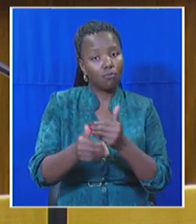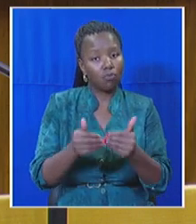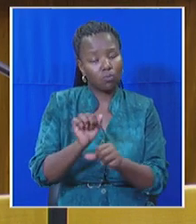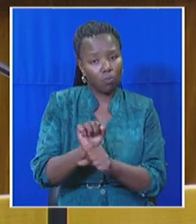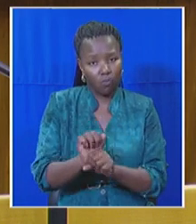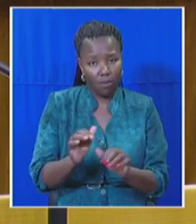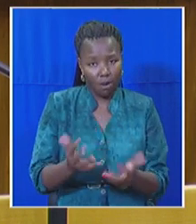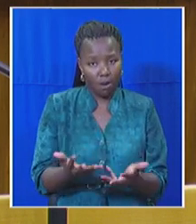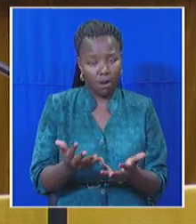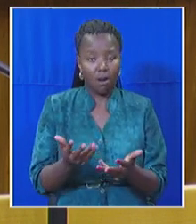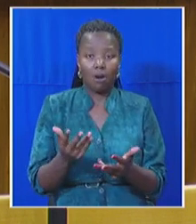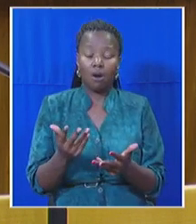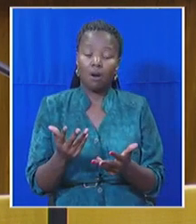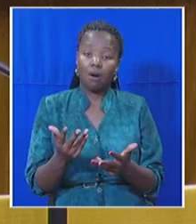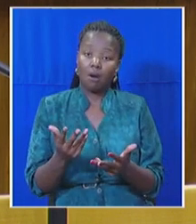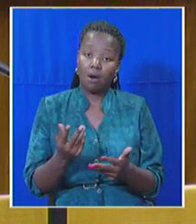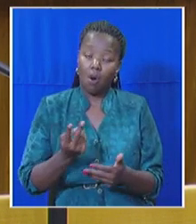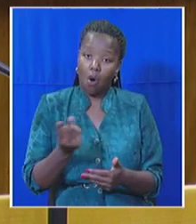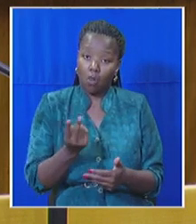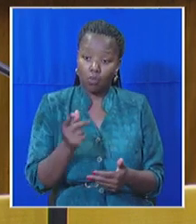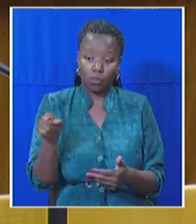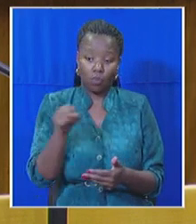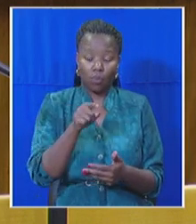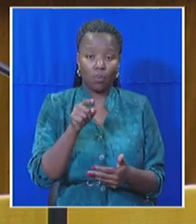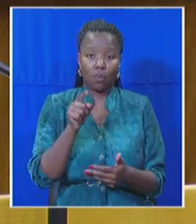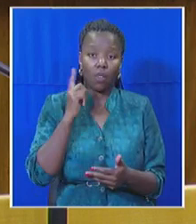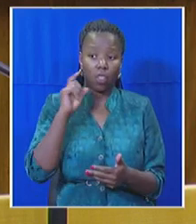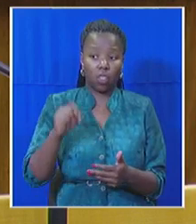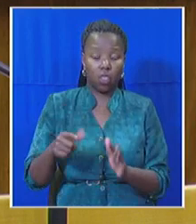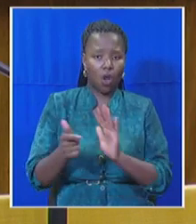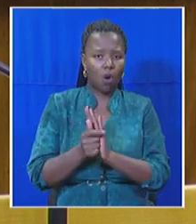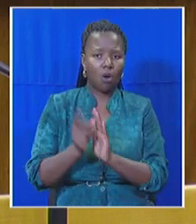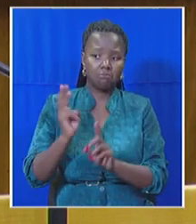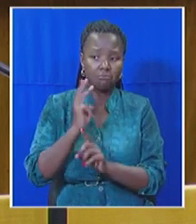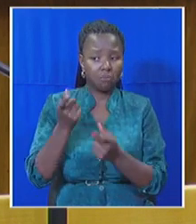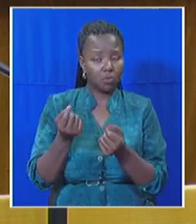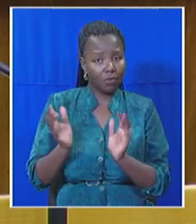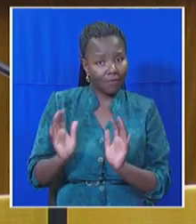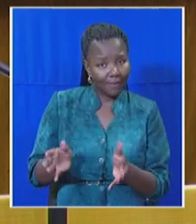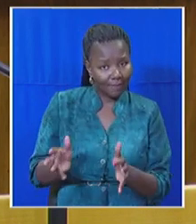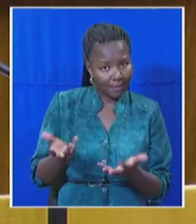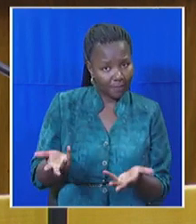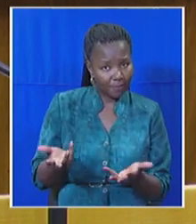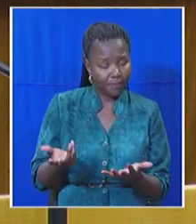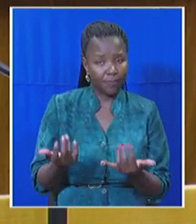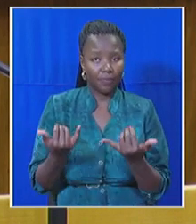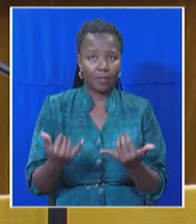disciplinary actions that need to be implemented. Empowering the Office of the Chief Operations Officer to address